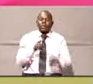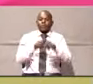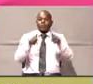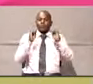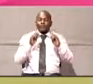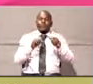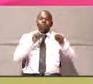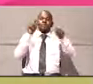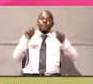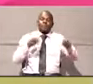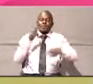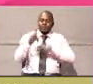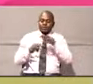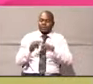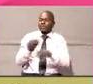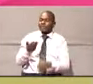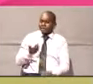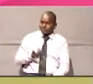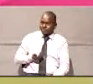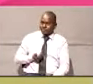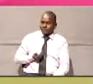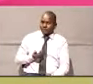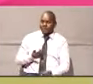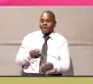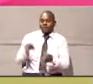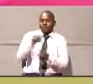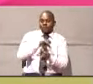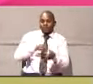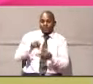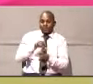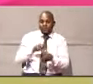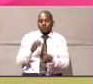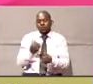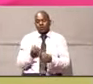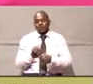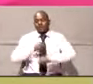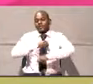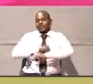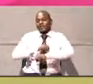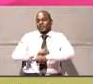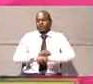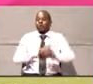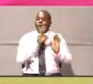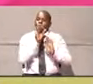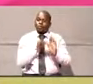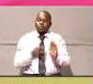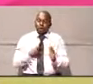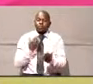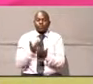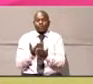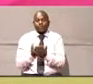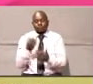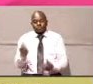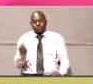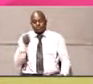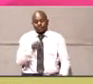the world have some kind of fellowship or scholarship program where you apply and you are admitted on